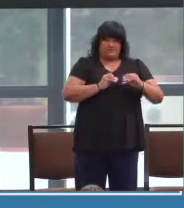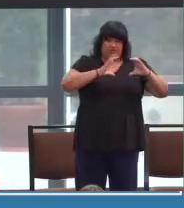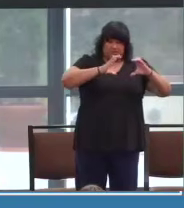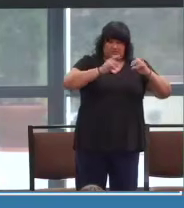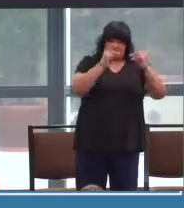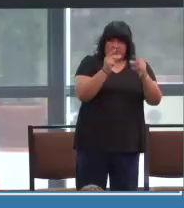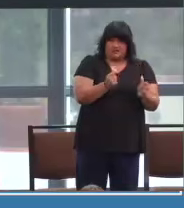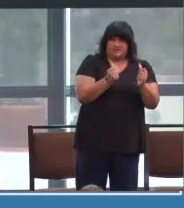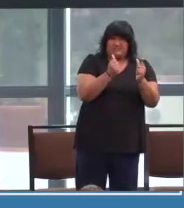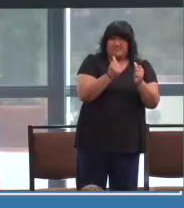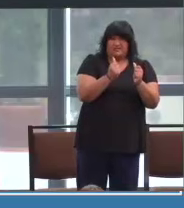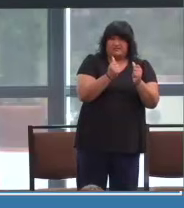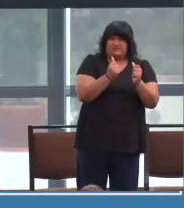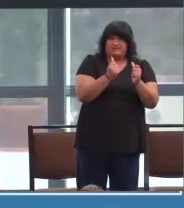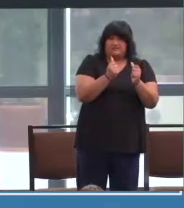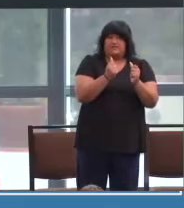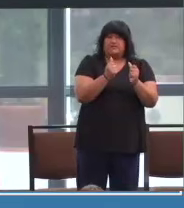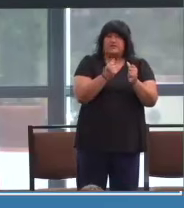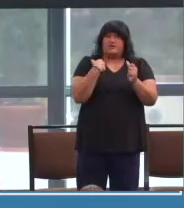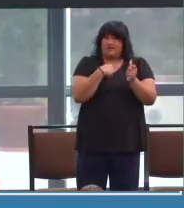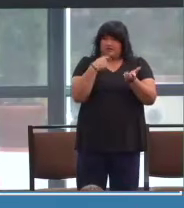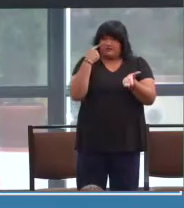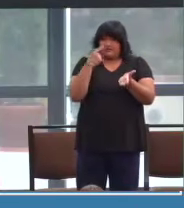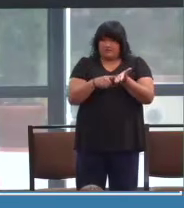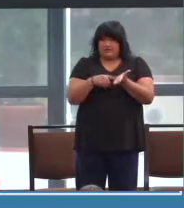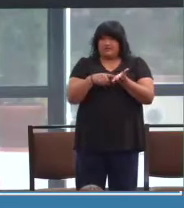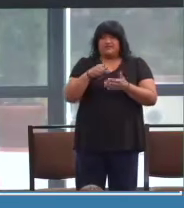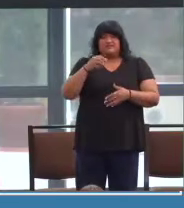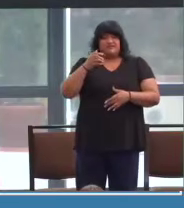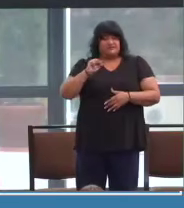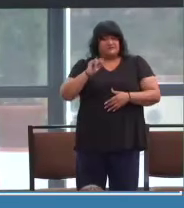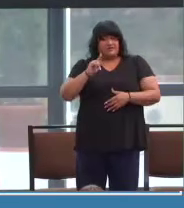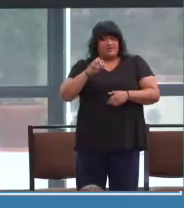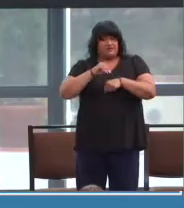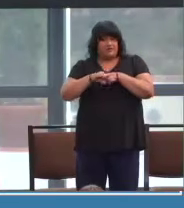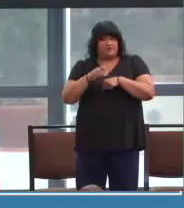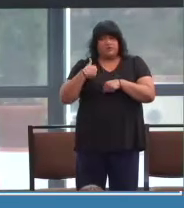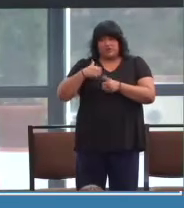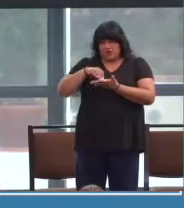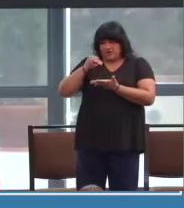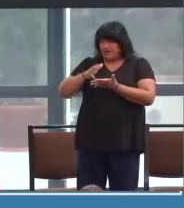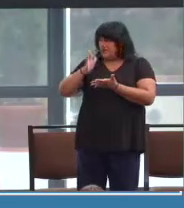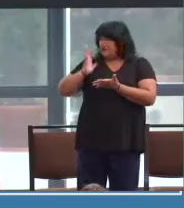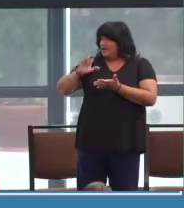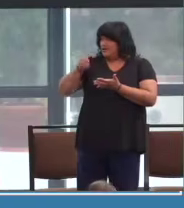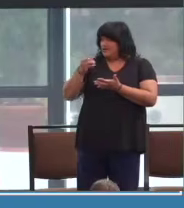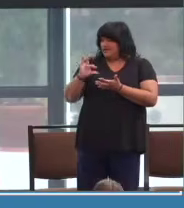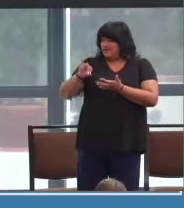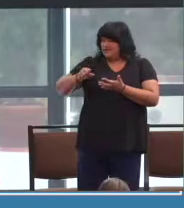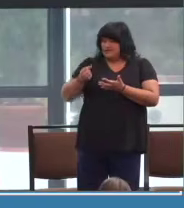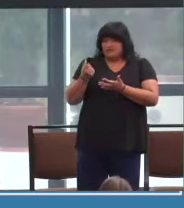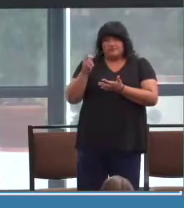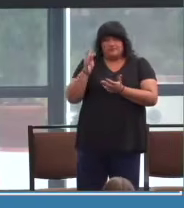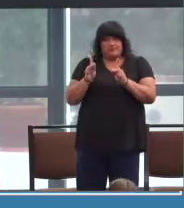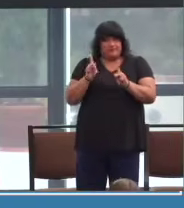easily, obviously we know a lot about side effects from it. We learned a lot of this in the 1950s when we didn't have a lot of these therapies, and people